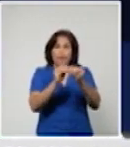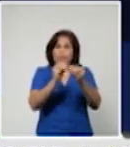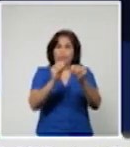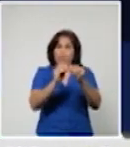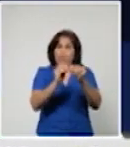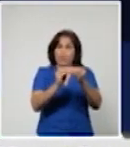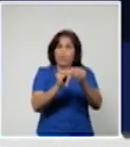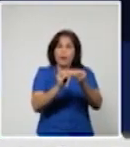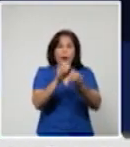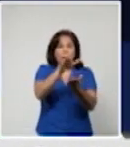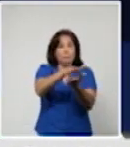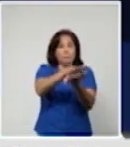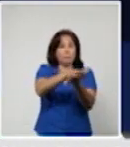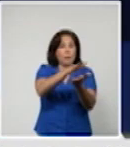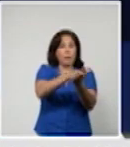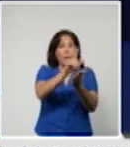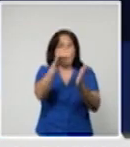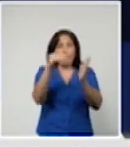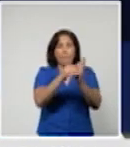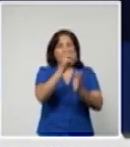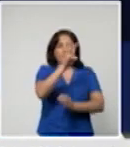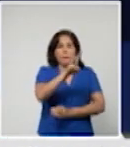confirmed case contacts to